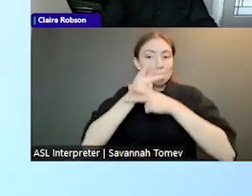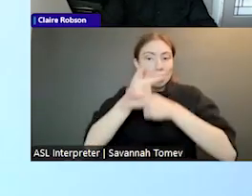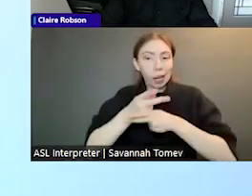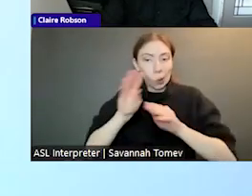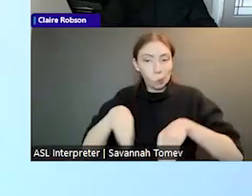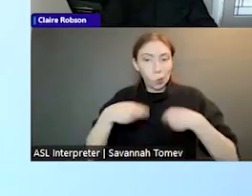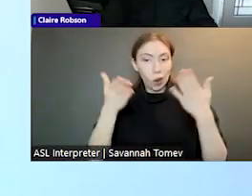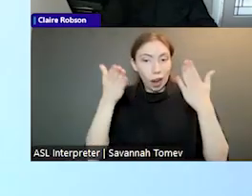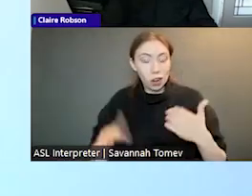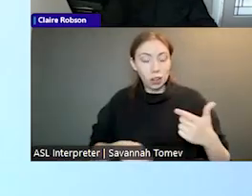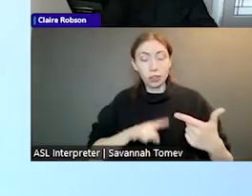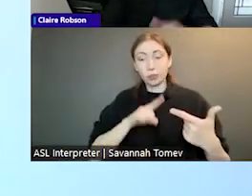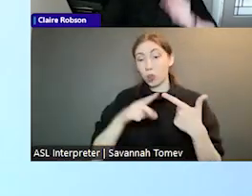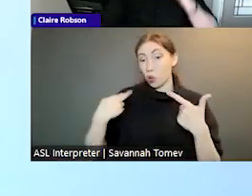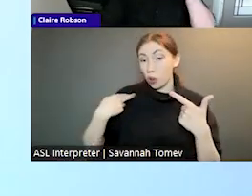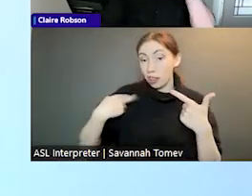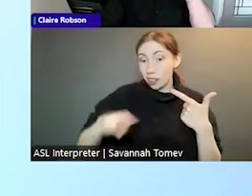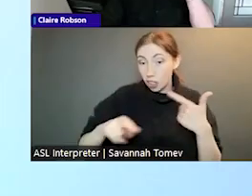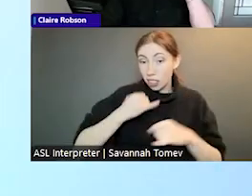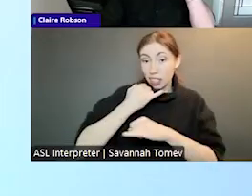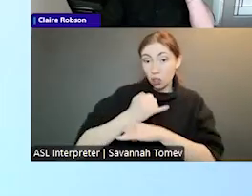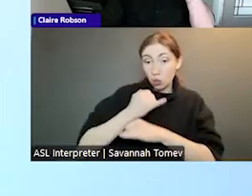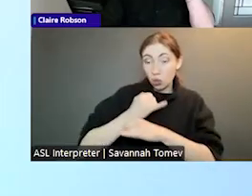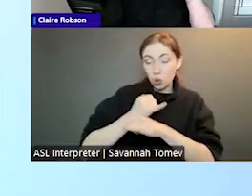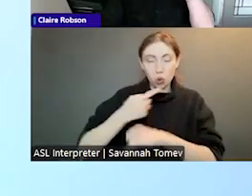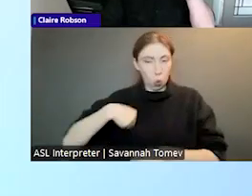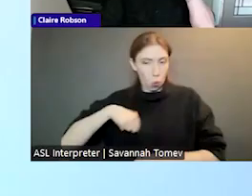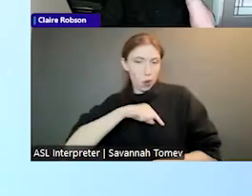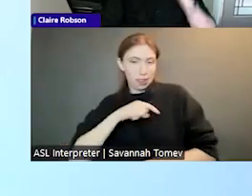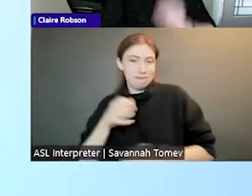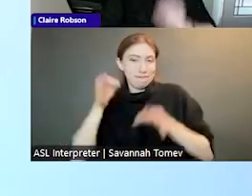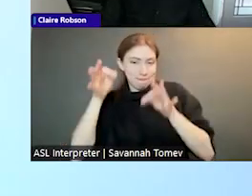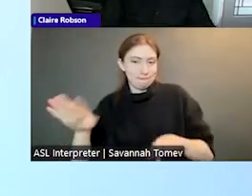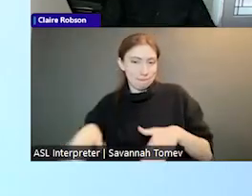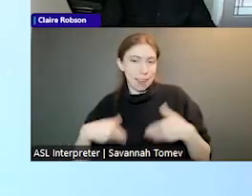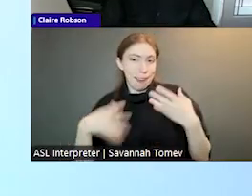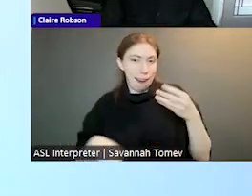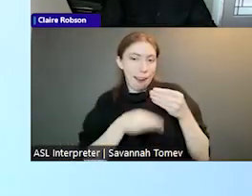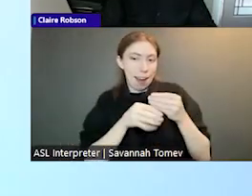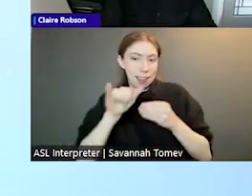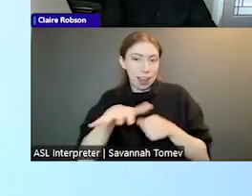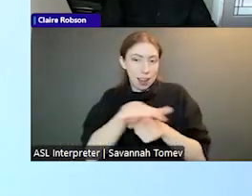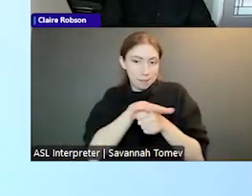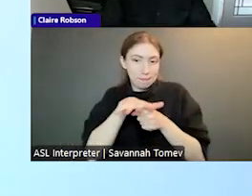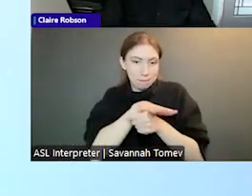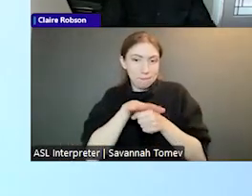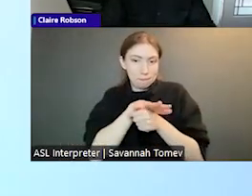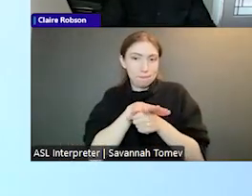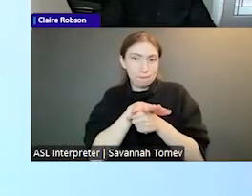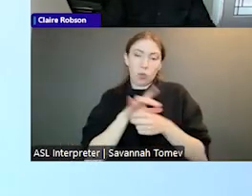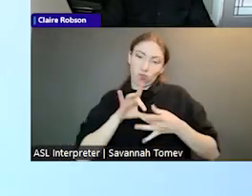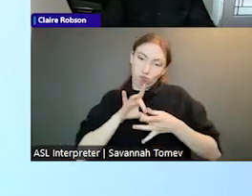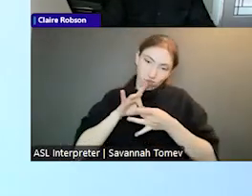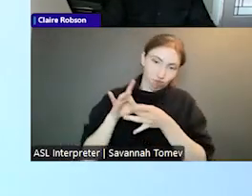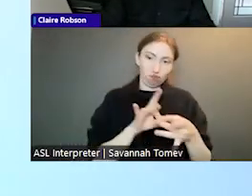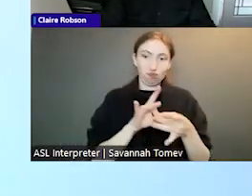We do recommend that religious abuse be added. It's of particular relevance, I think, to the